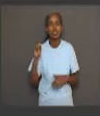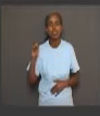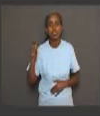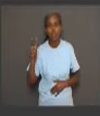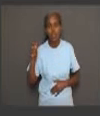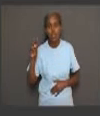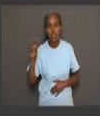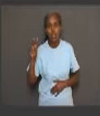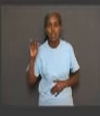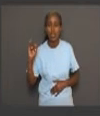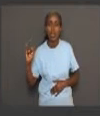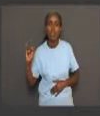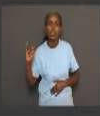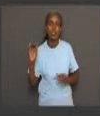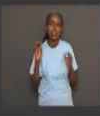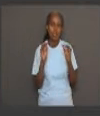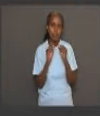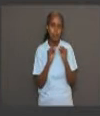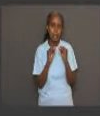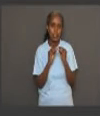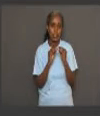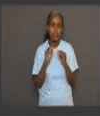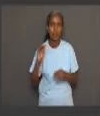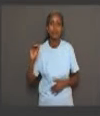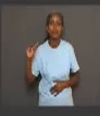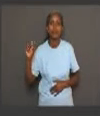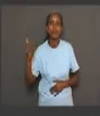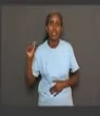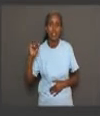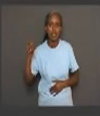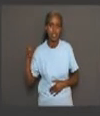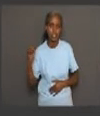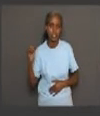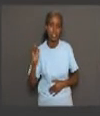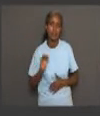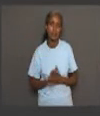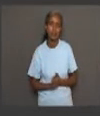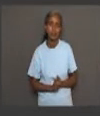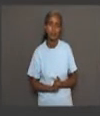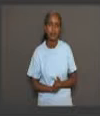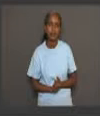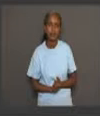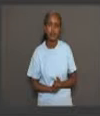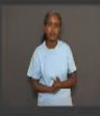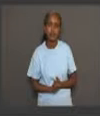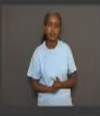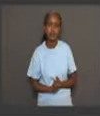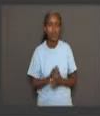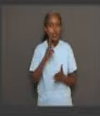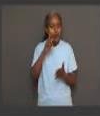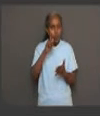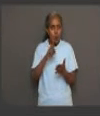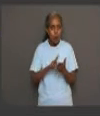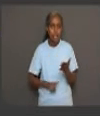12i plus 10 J. What